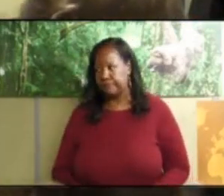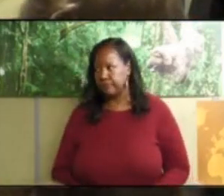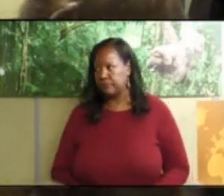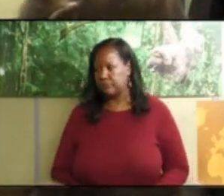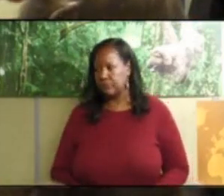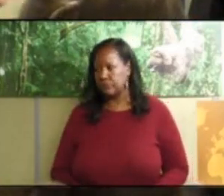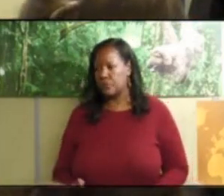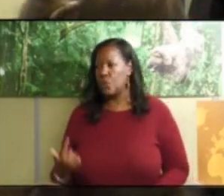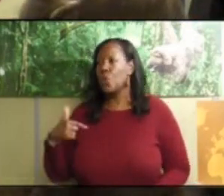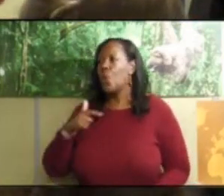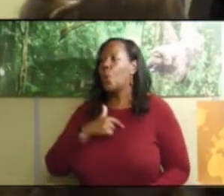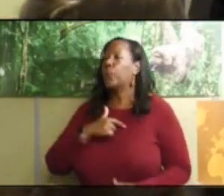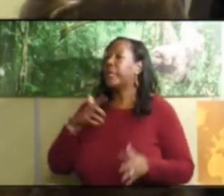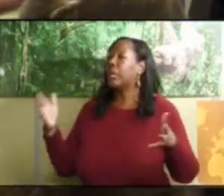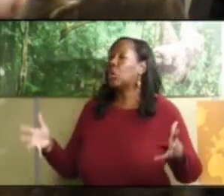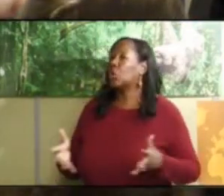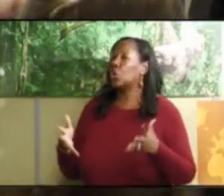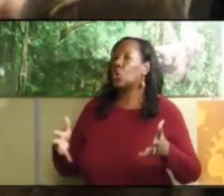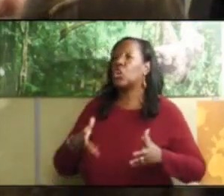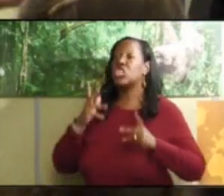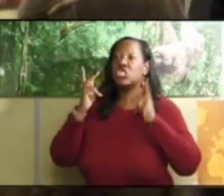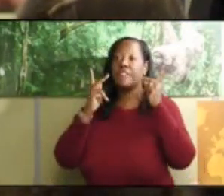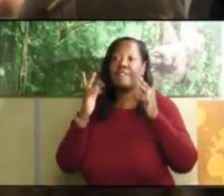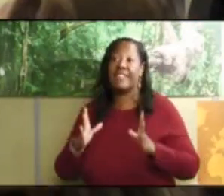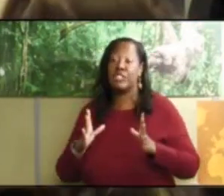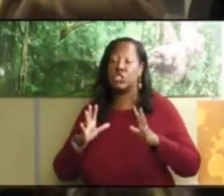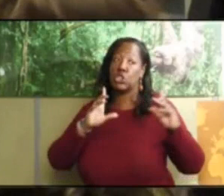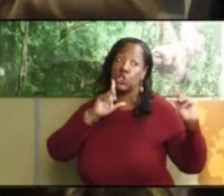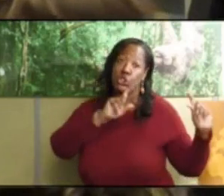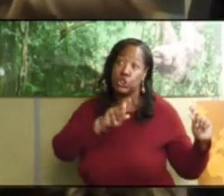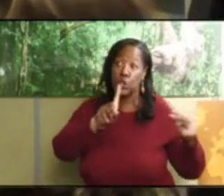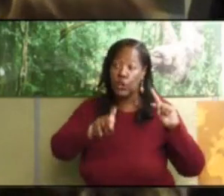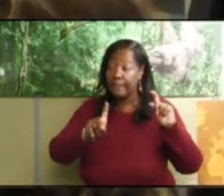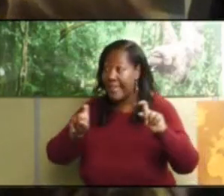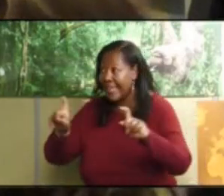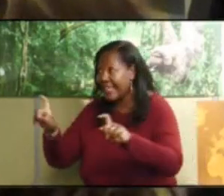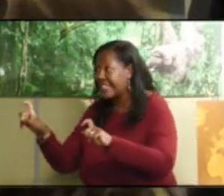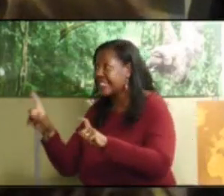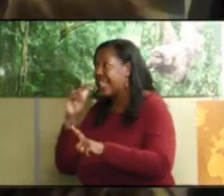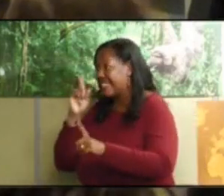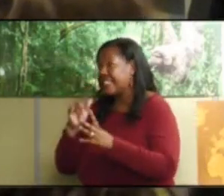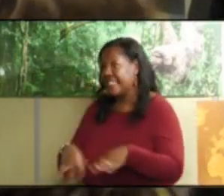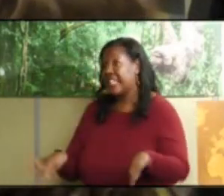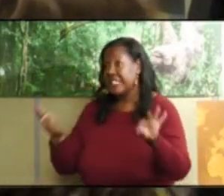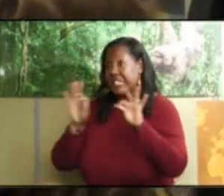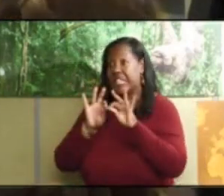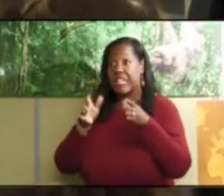Obviously, we encourage visitor surveys. I think that's a key way that you could evaluate that.